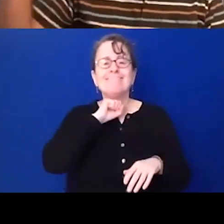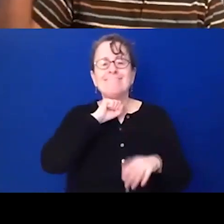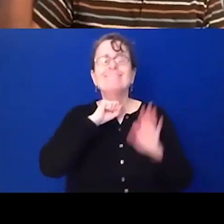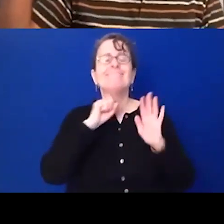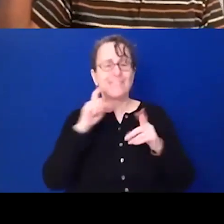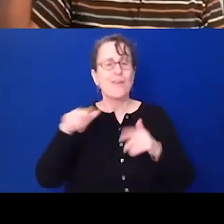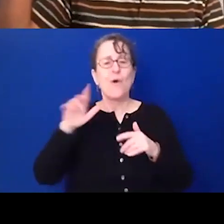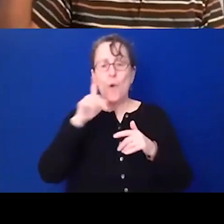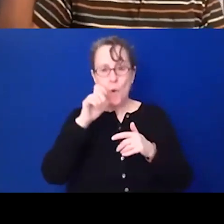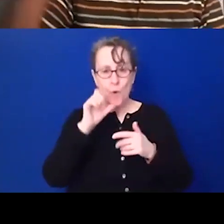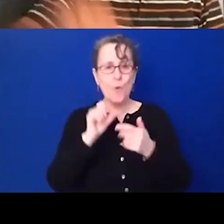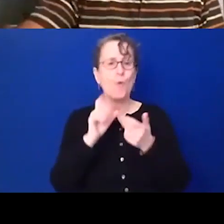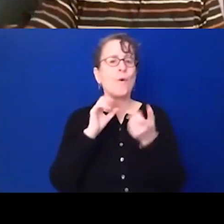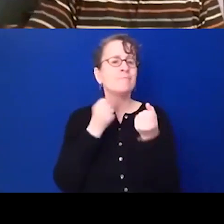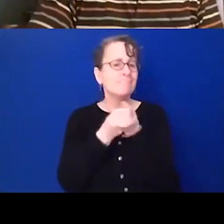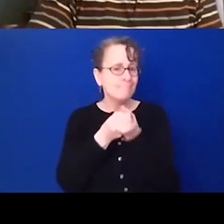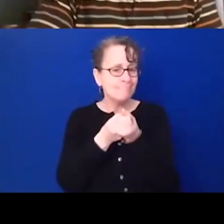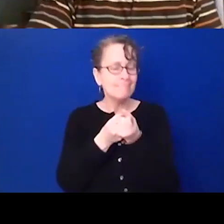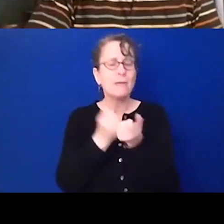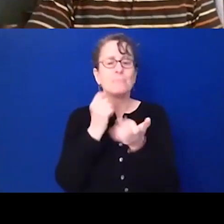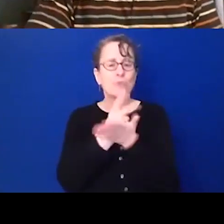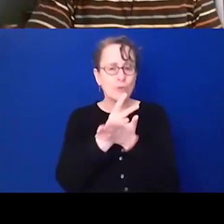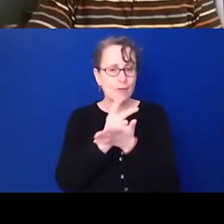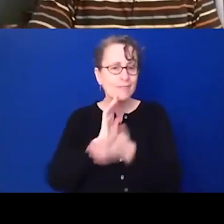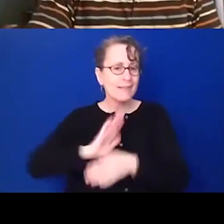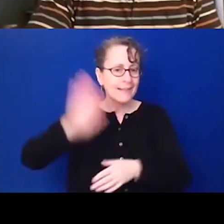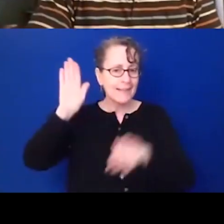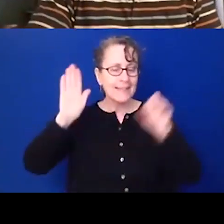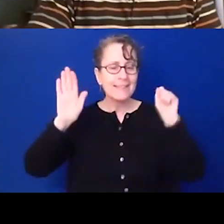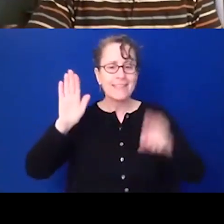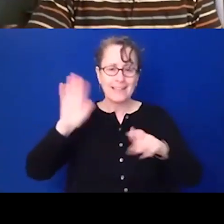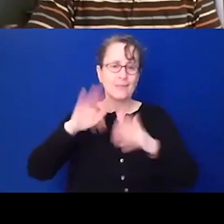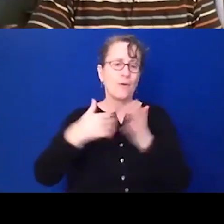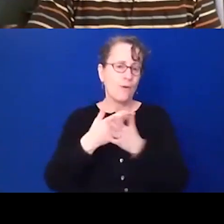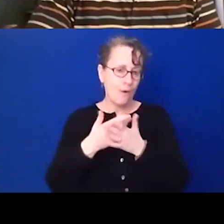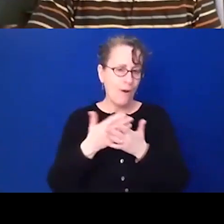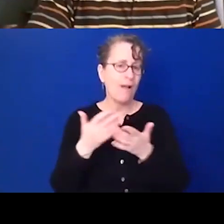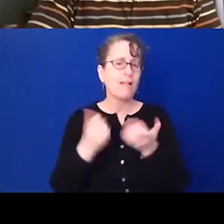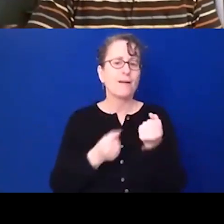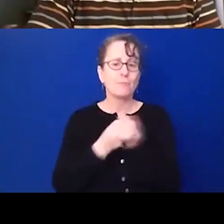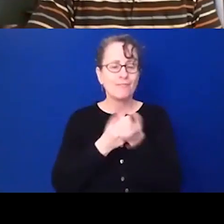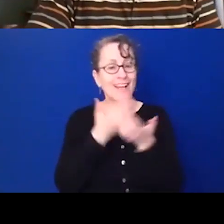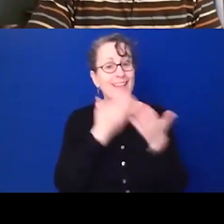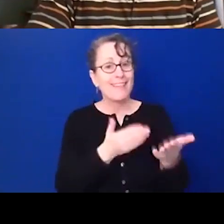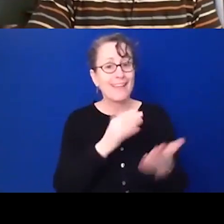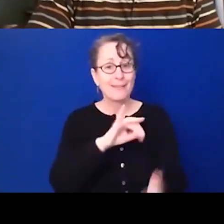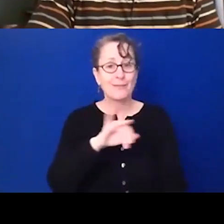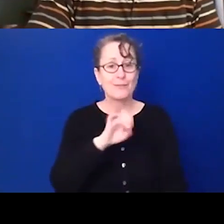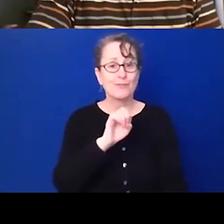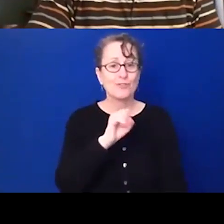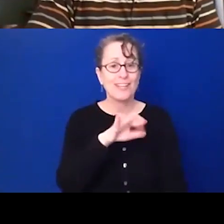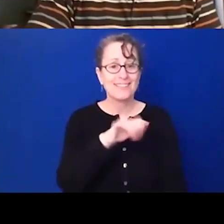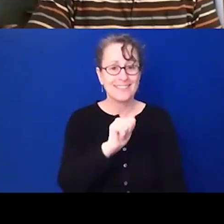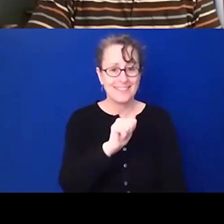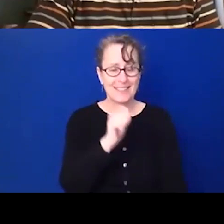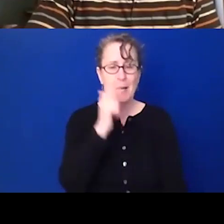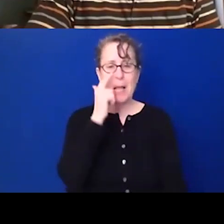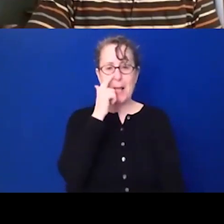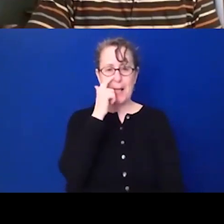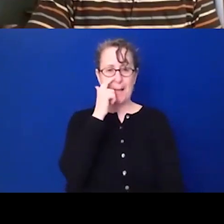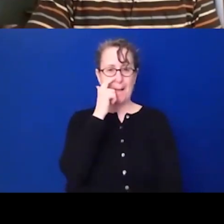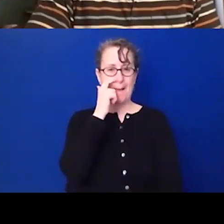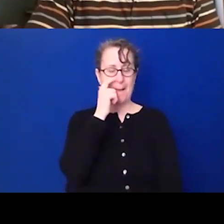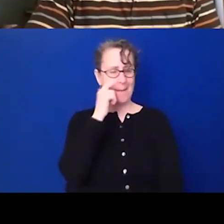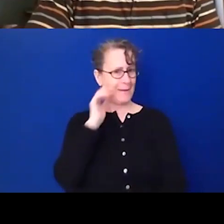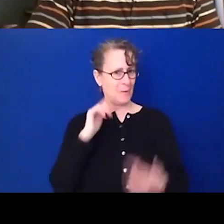Aye. Aye. Aye. Special aye. Thanks to Jessica. Okay. So Peter, that's please, actually the new proceed.